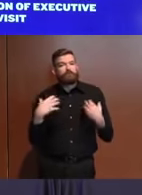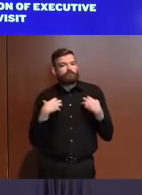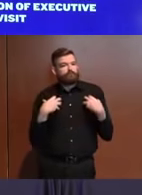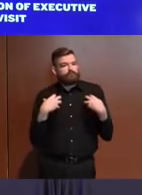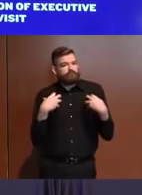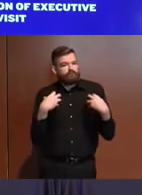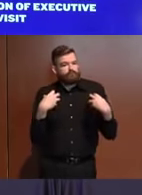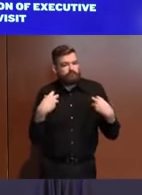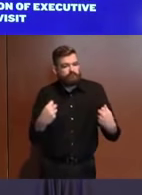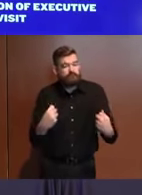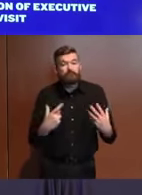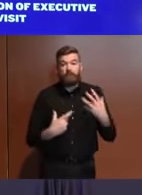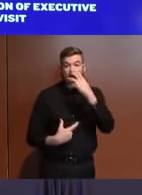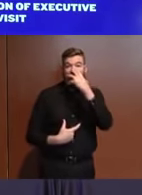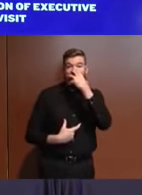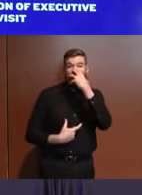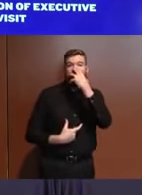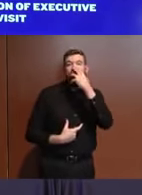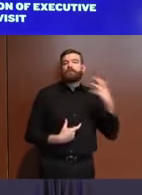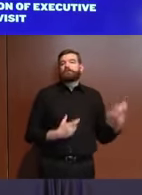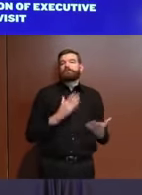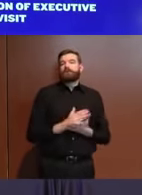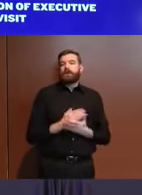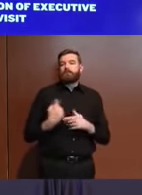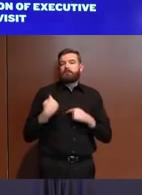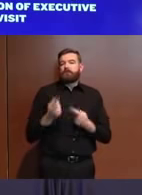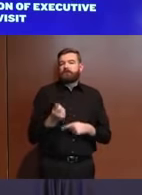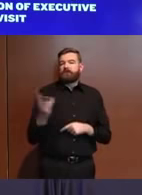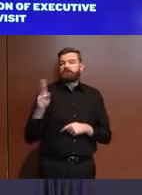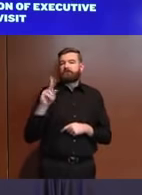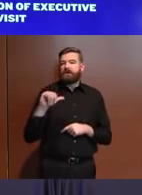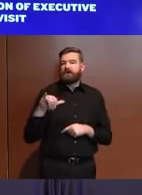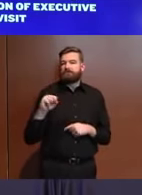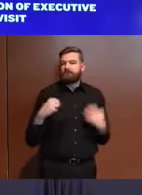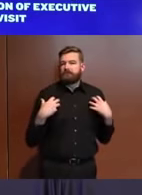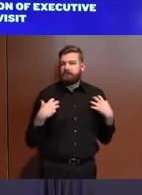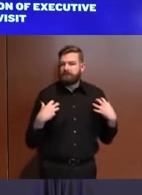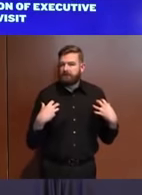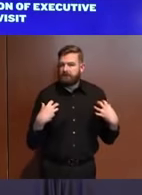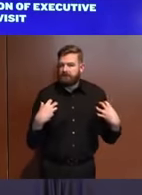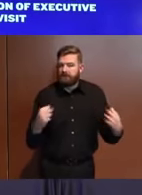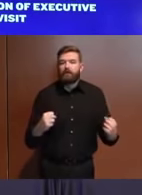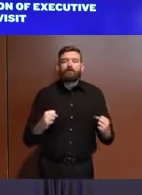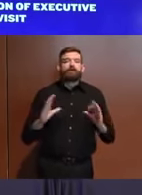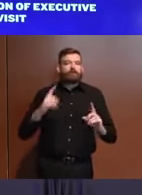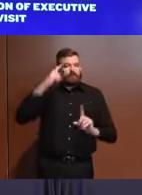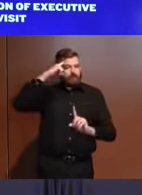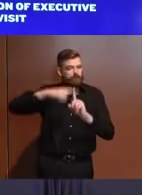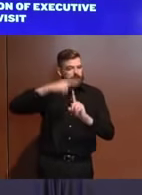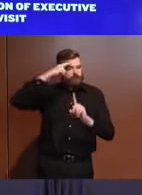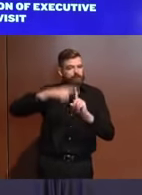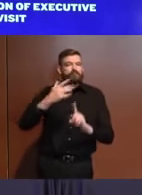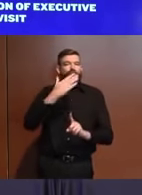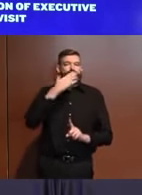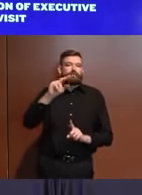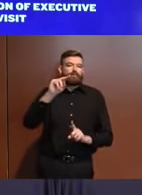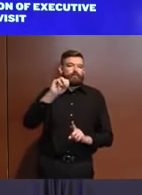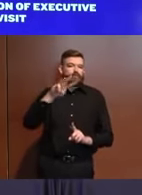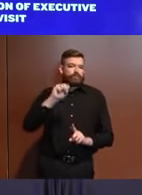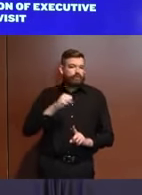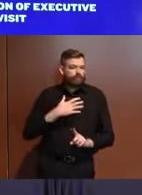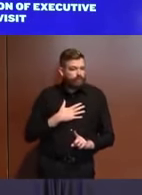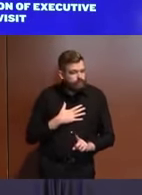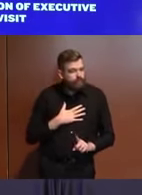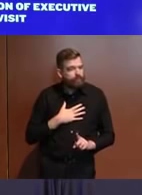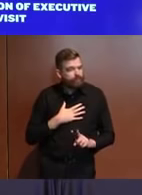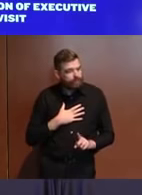for a few days, and he gave me permission to say that. So that's really, really good news to hear. So, and we'll keep switching gears